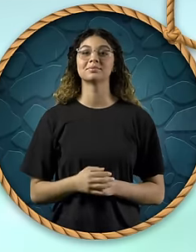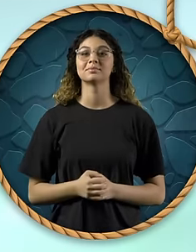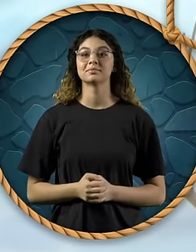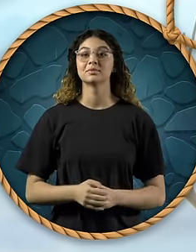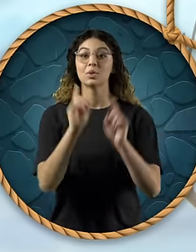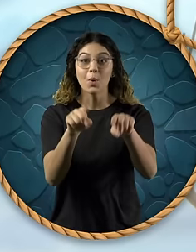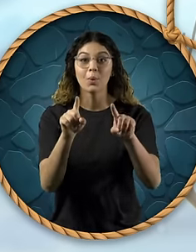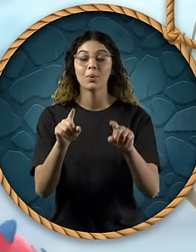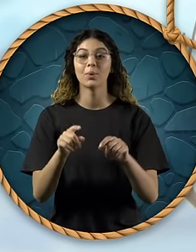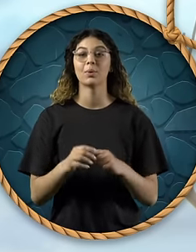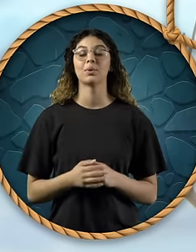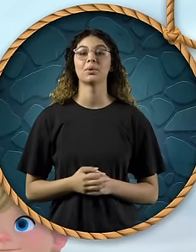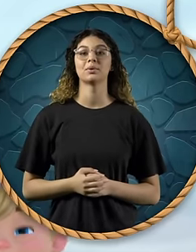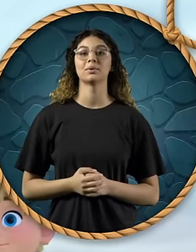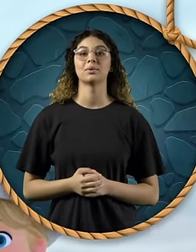Go!